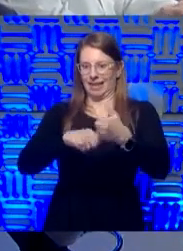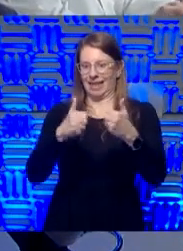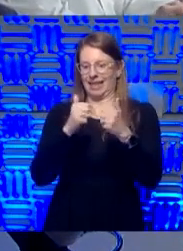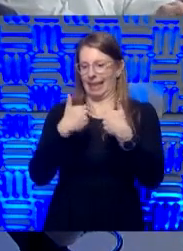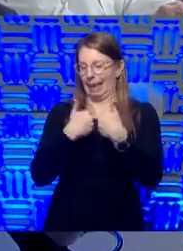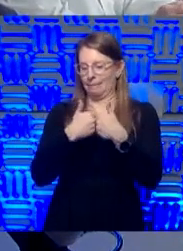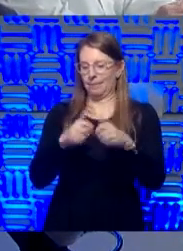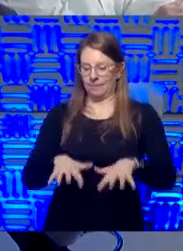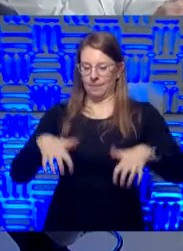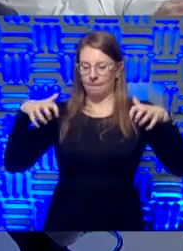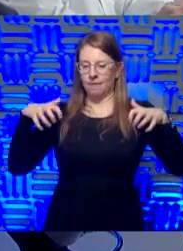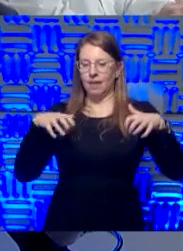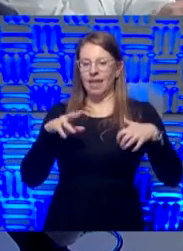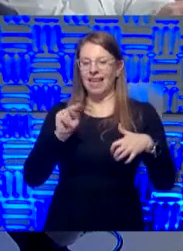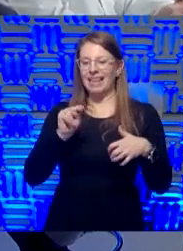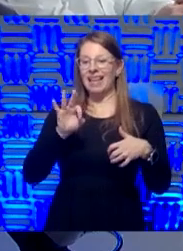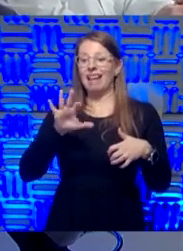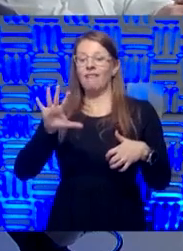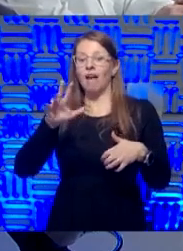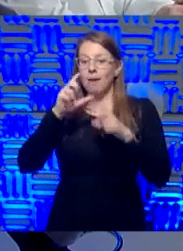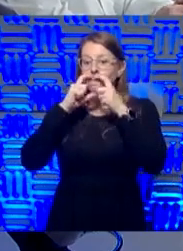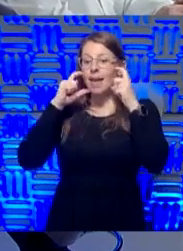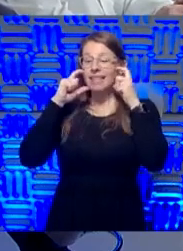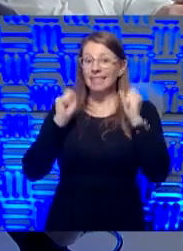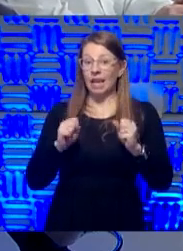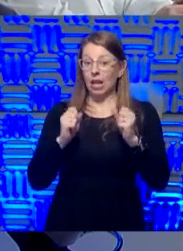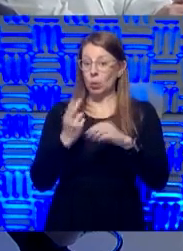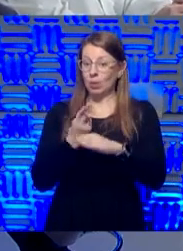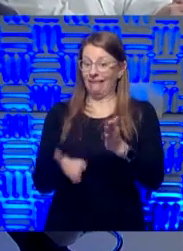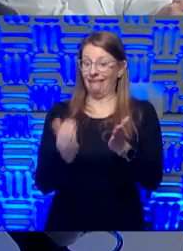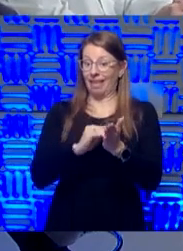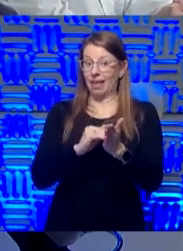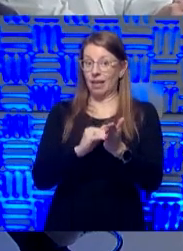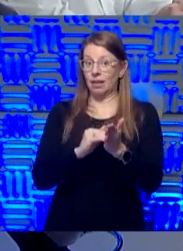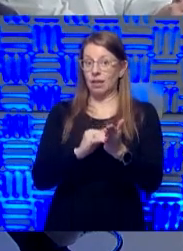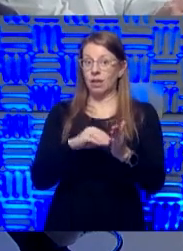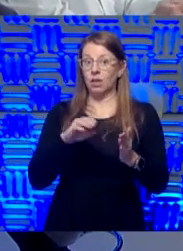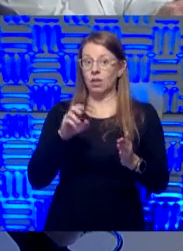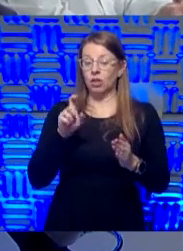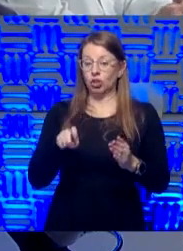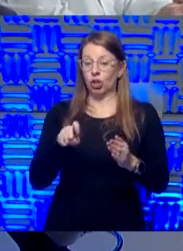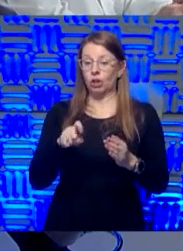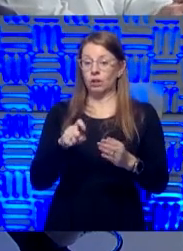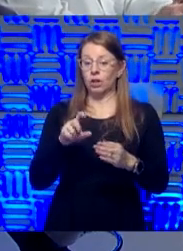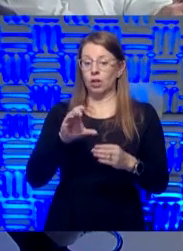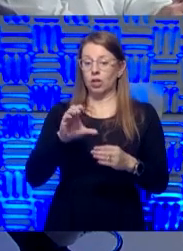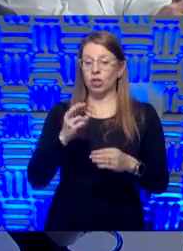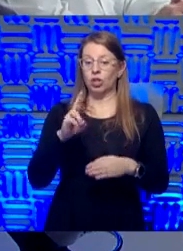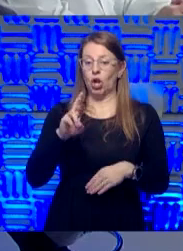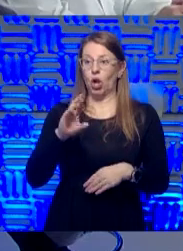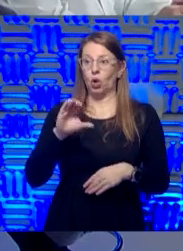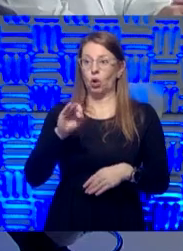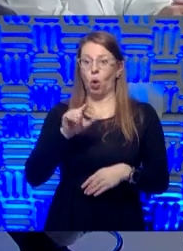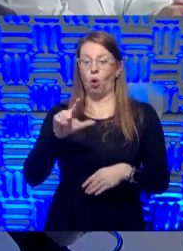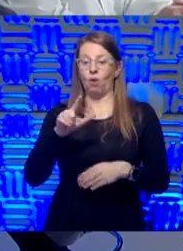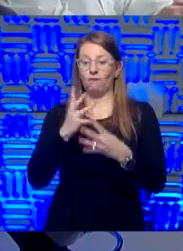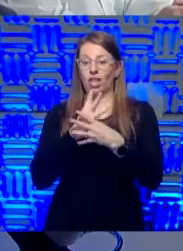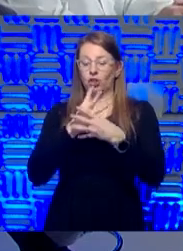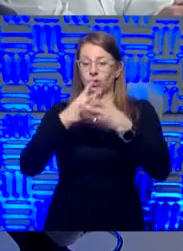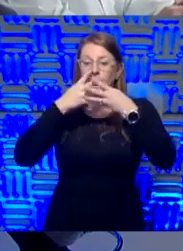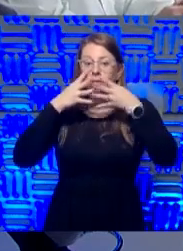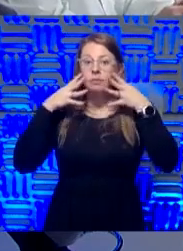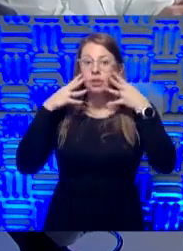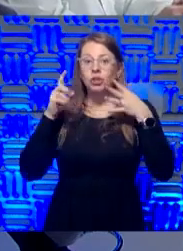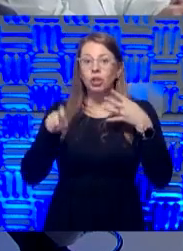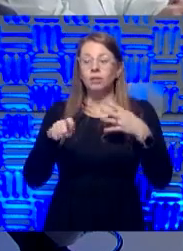is asking, I have an N95 mask, can I reuse it? Should I put a charcoal filter in it? Oh boy. N95 masks in the stands,